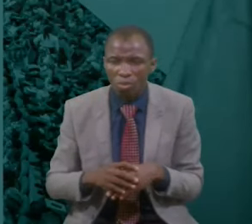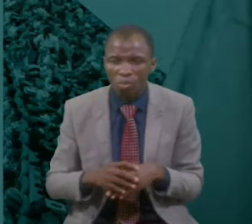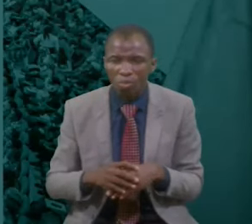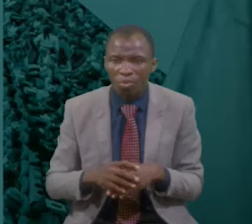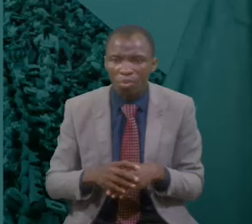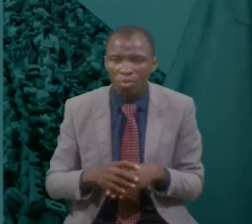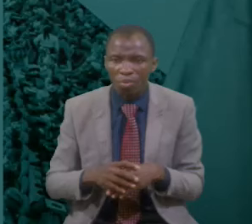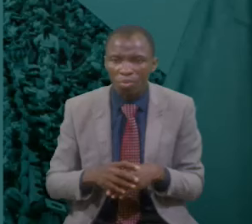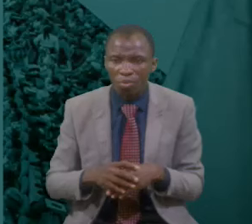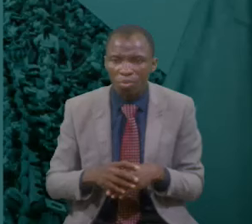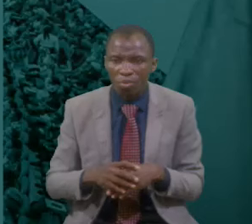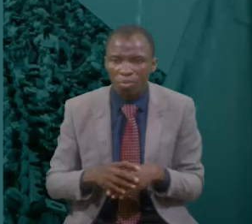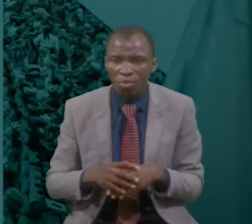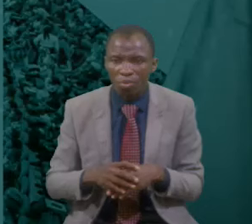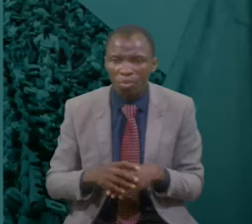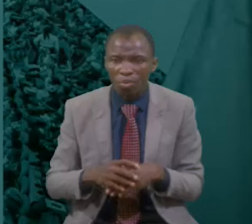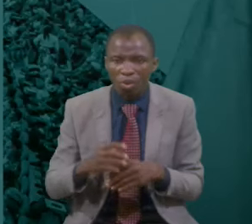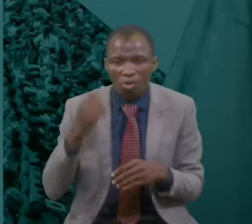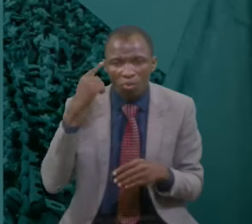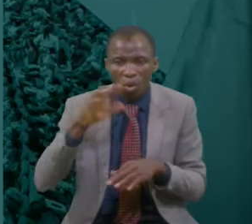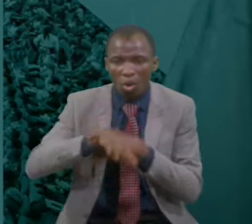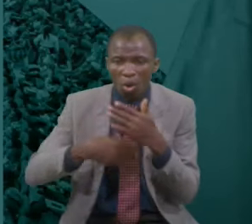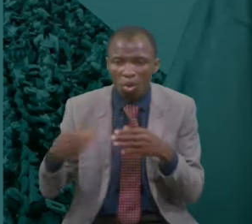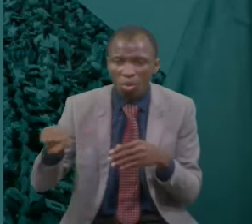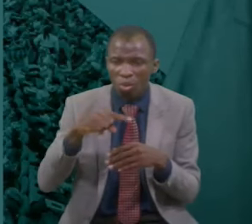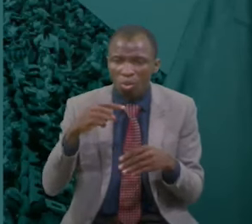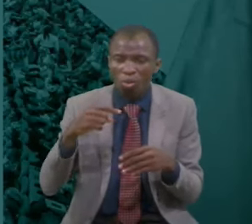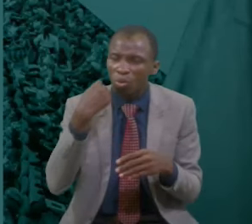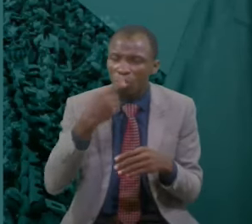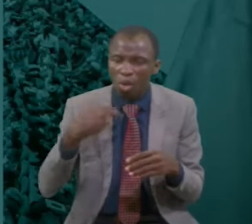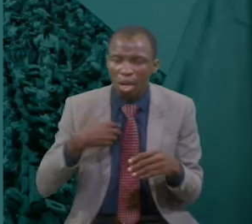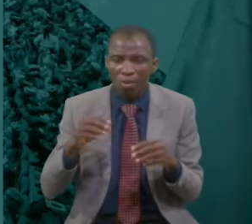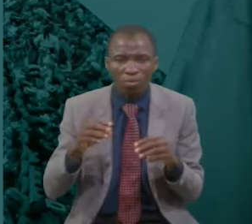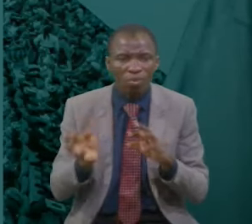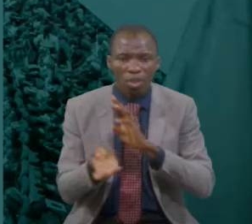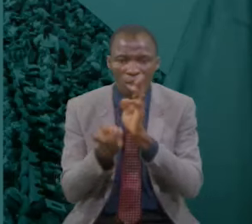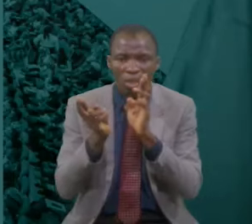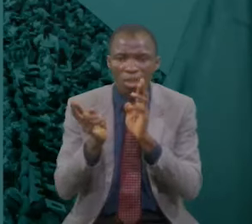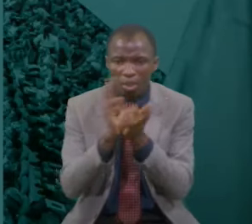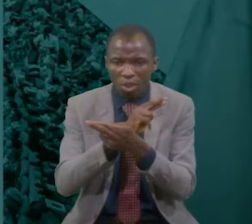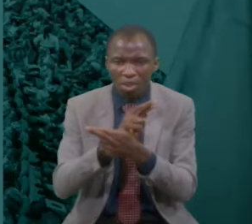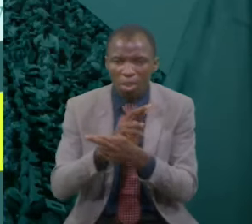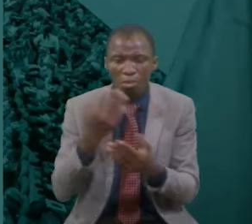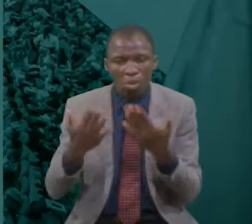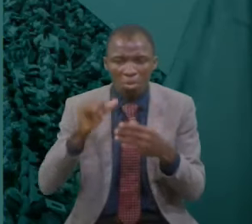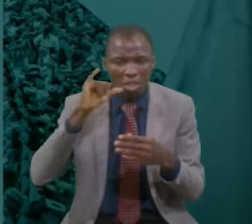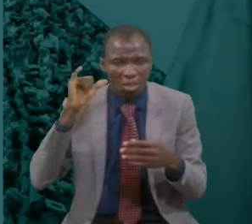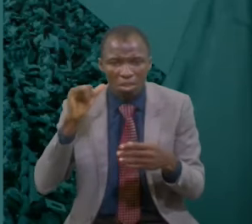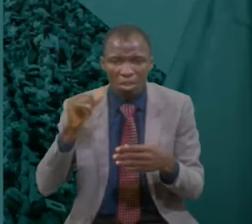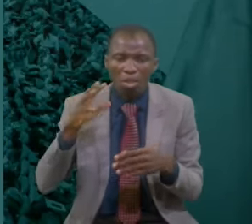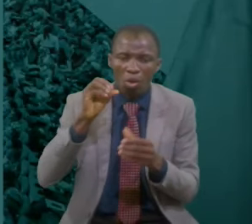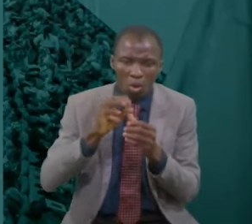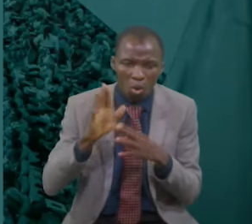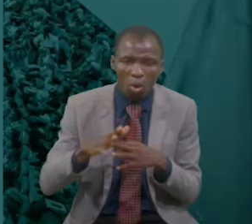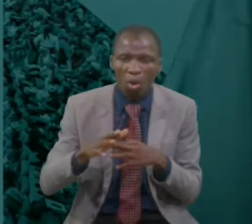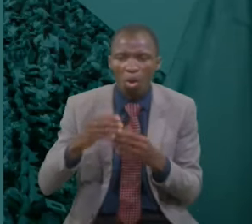All who have given their life to Christ, maybe yesterday or the day before yesterday, or those who gave their own